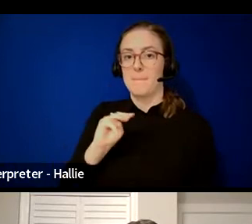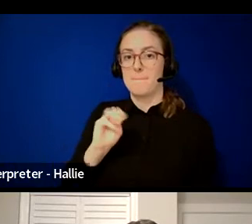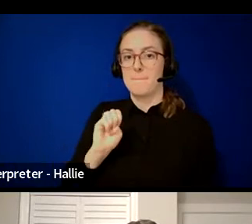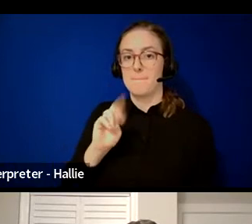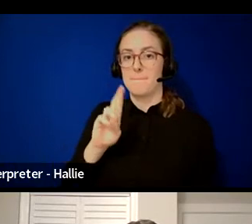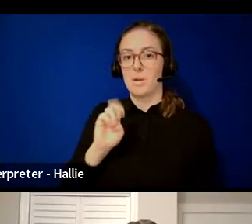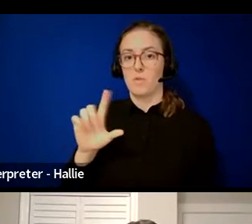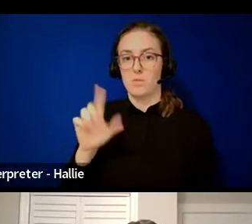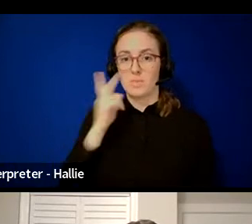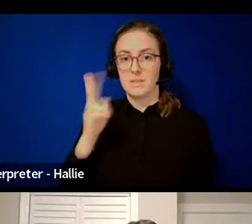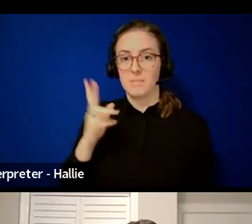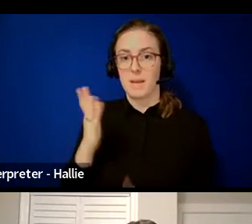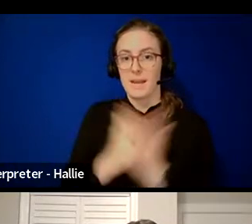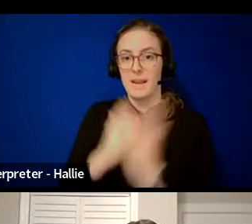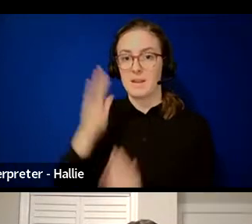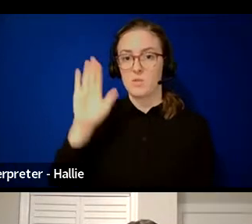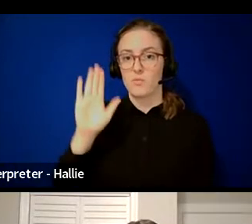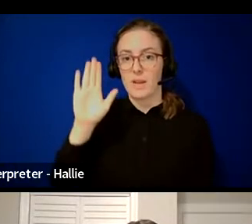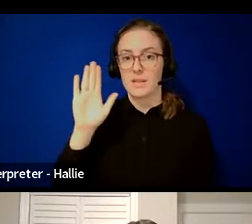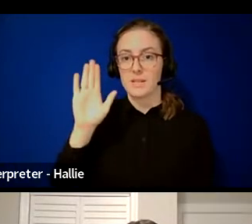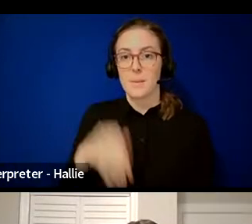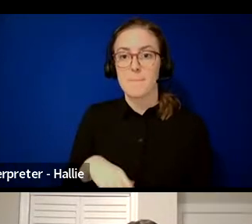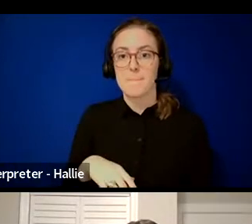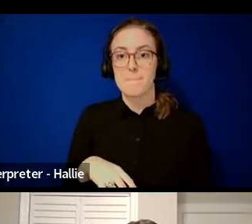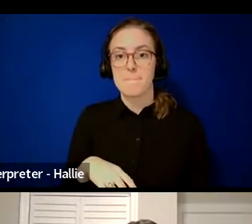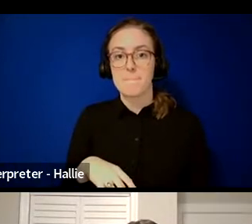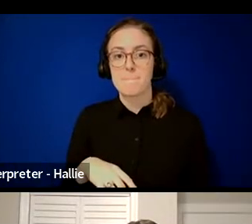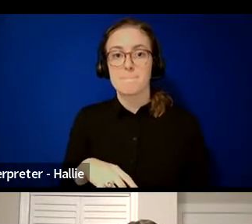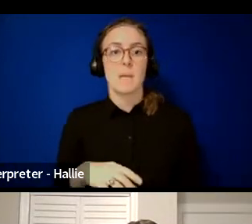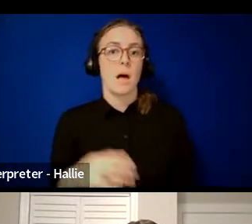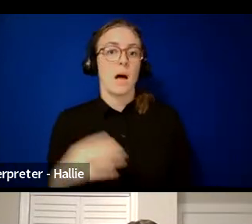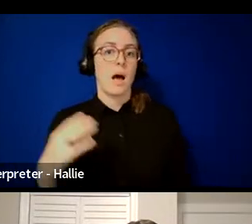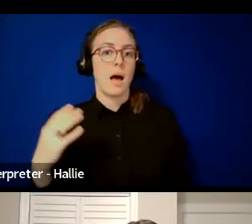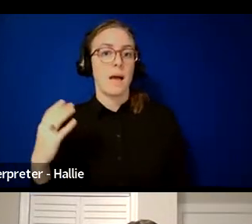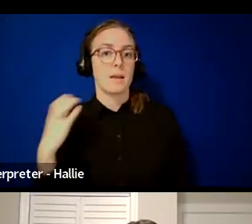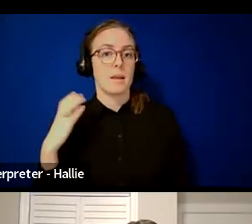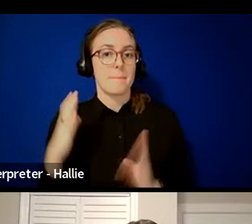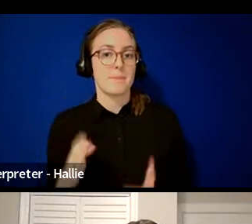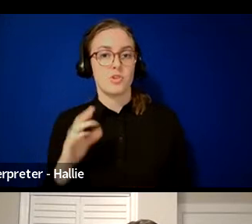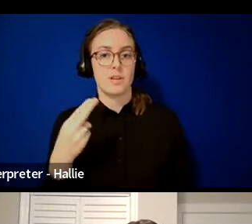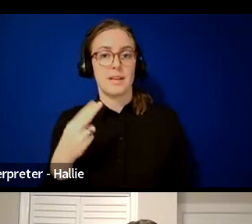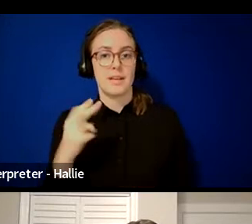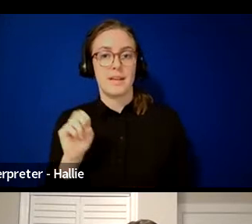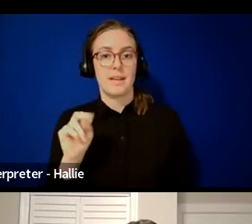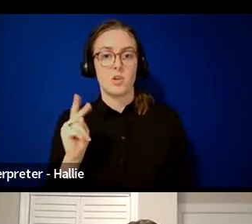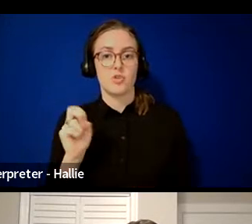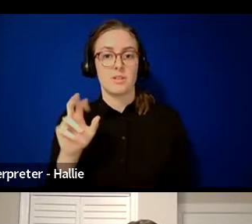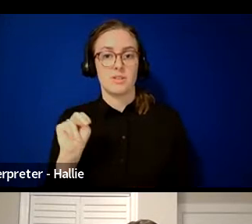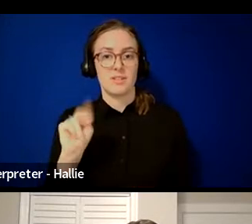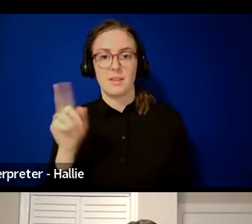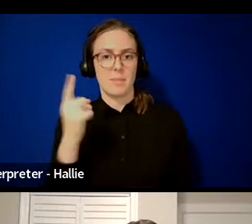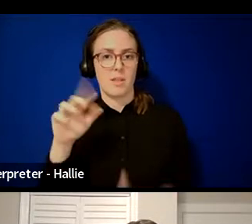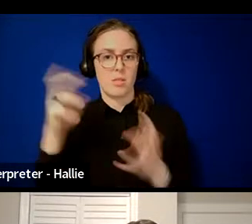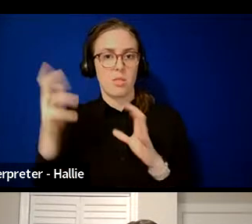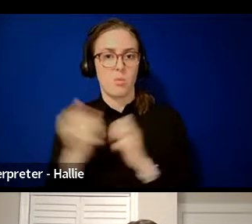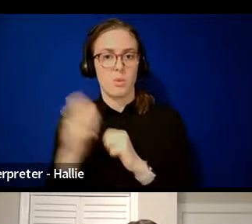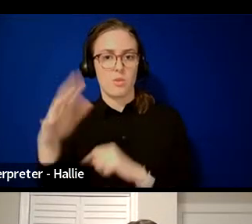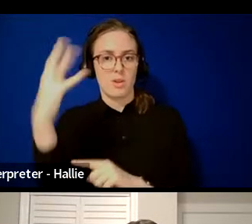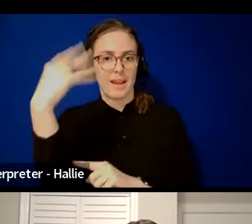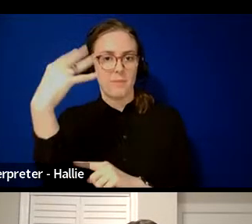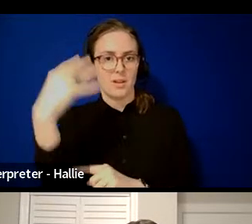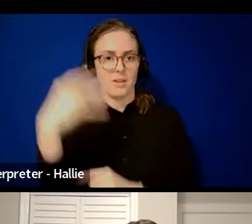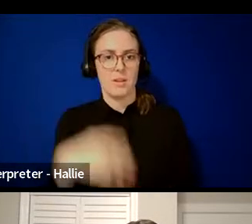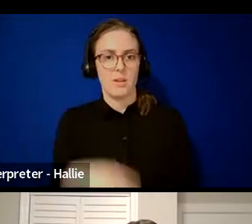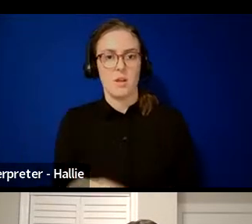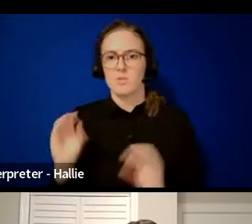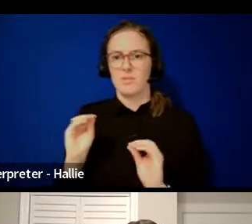my hand is raised. Commissioner Henderson, something's wrong with your video camera. I don't know if you want to check that out. There's nothing wrong with my video. You may want